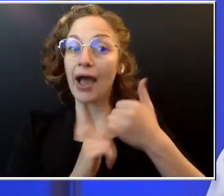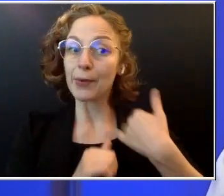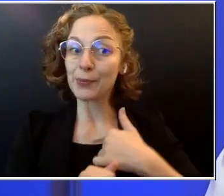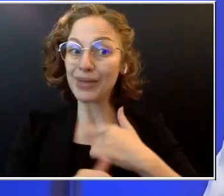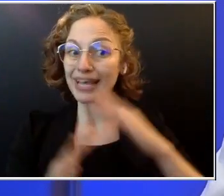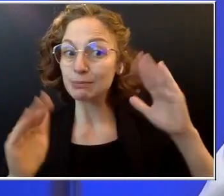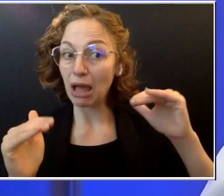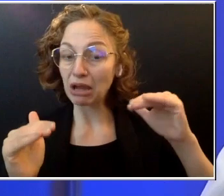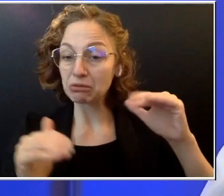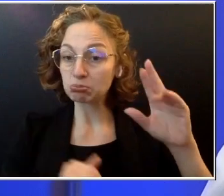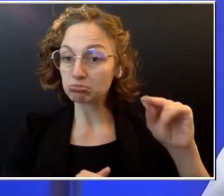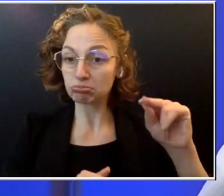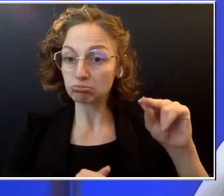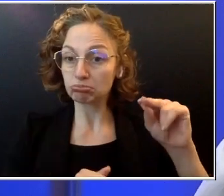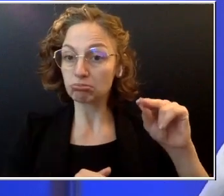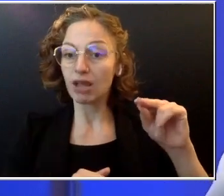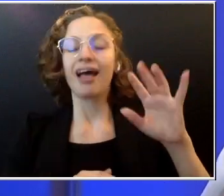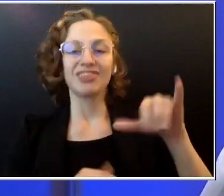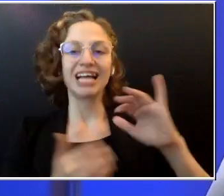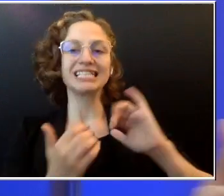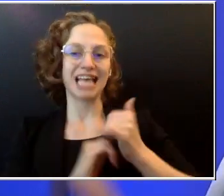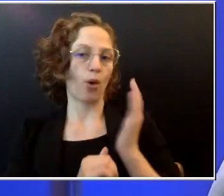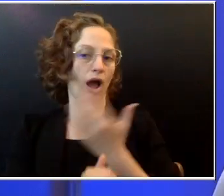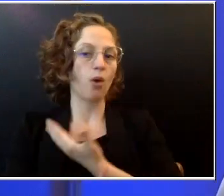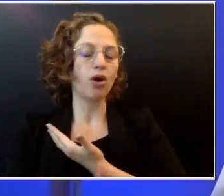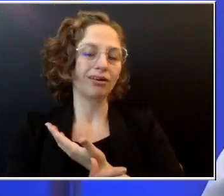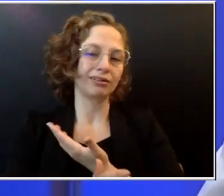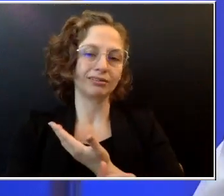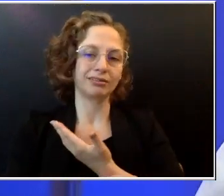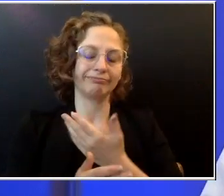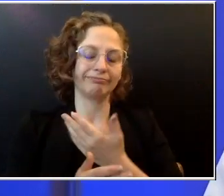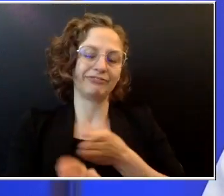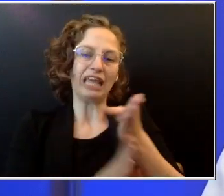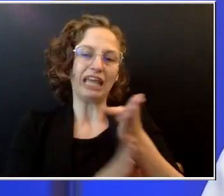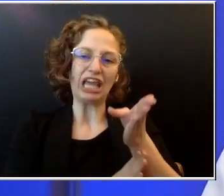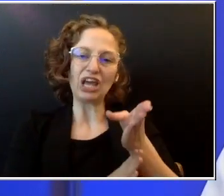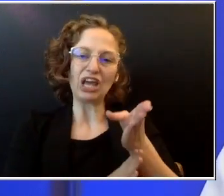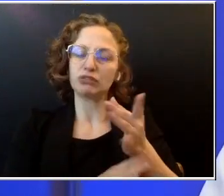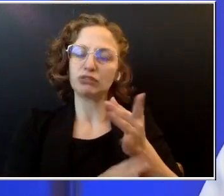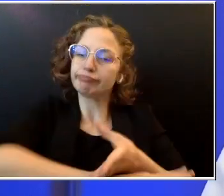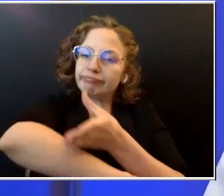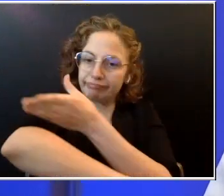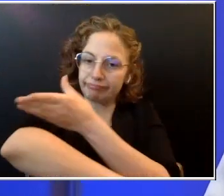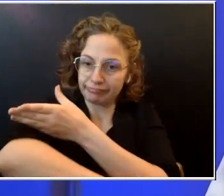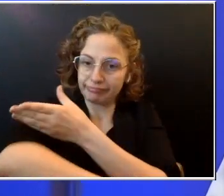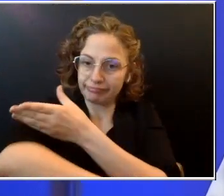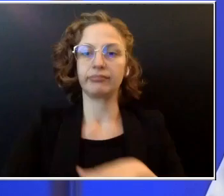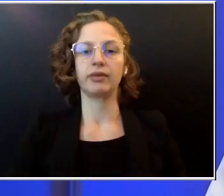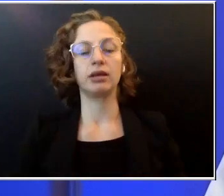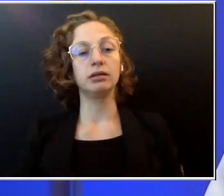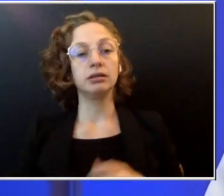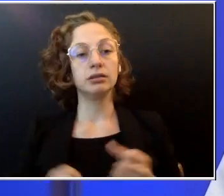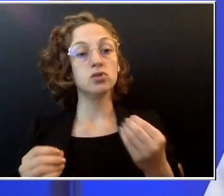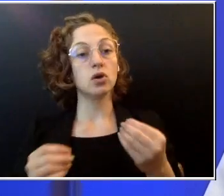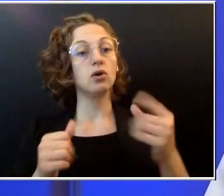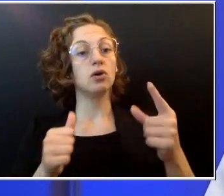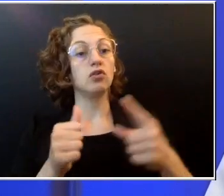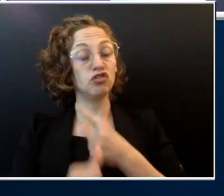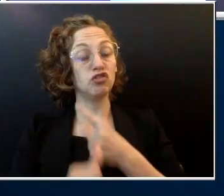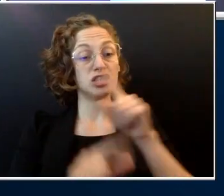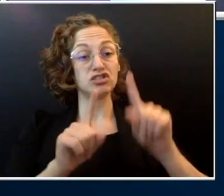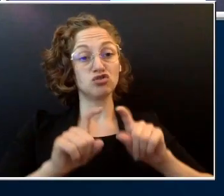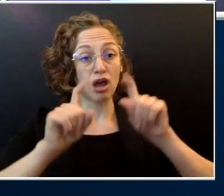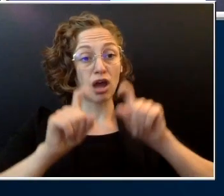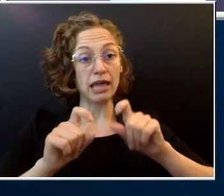that, and that didn't work, and then we had multiple other options that evolved over time that obviously did work. Tell us